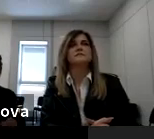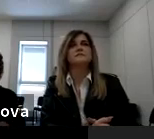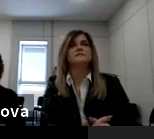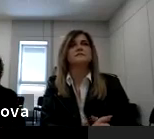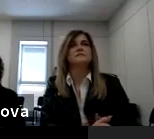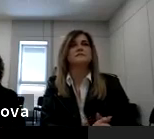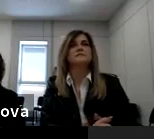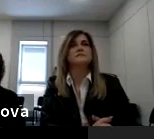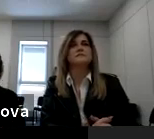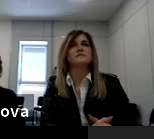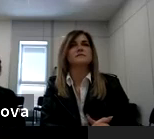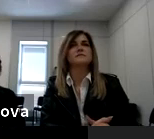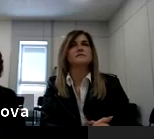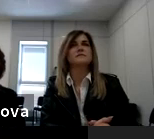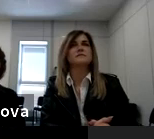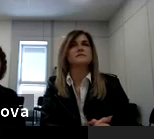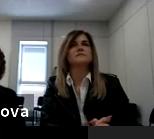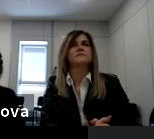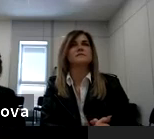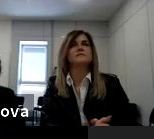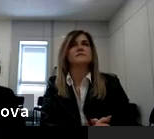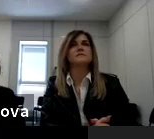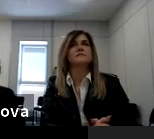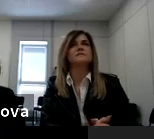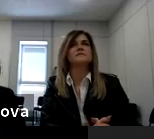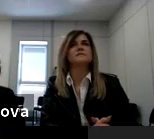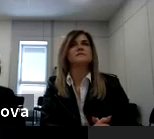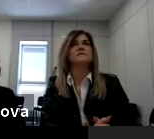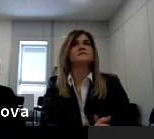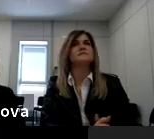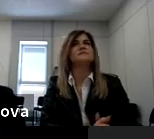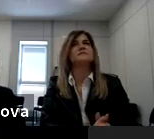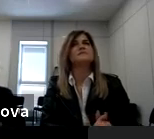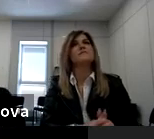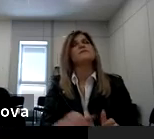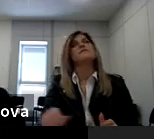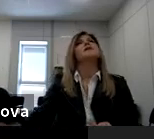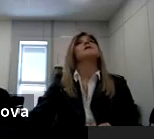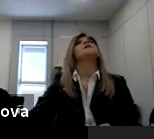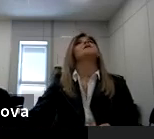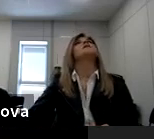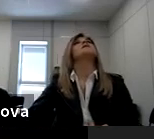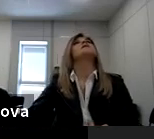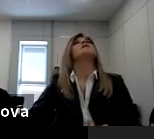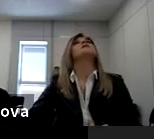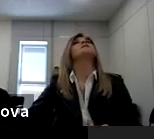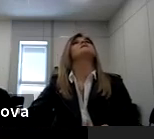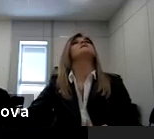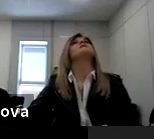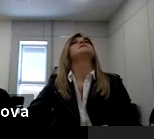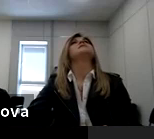So the lighting effect is very diffusing.